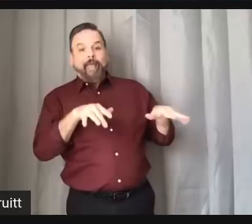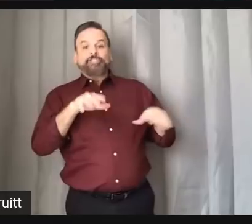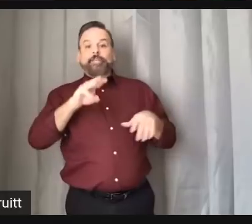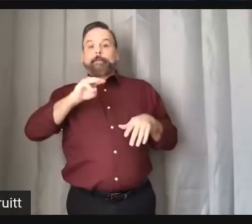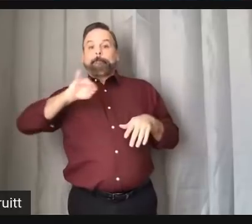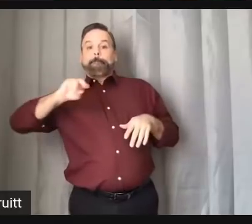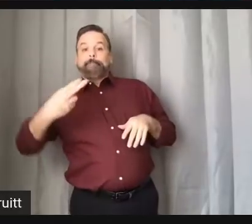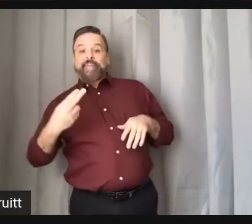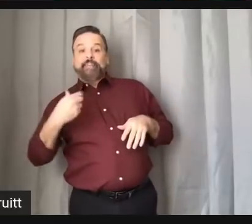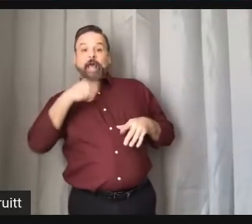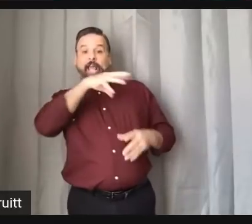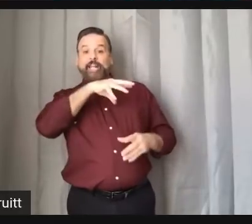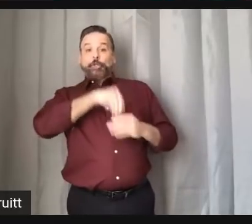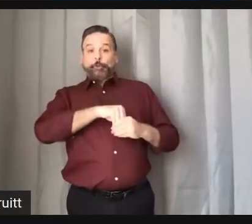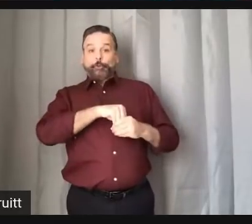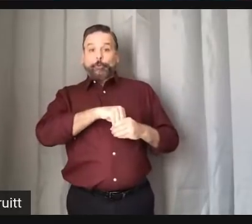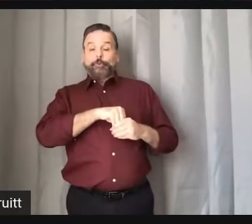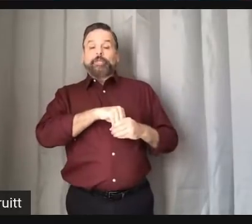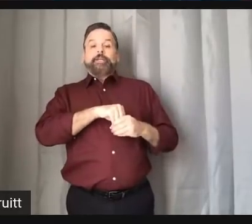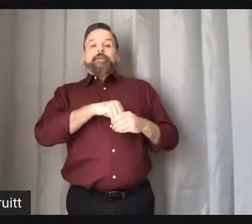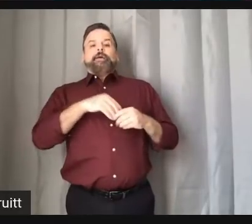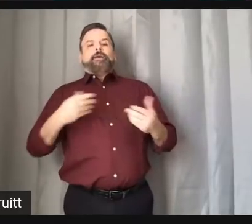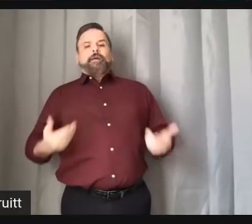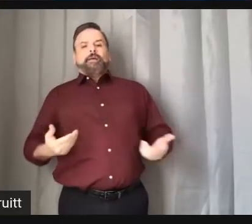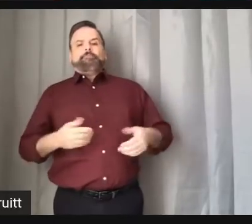I include?